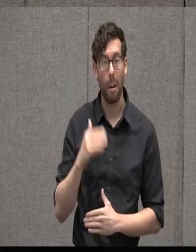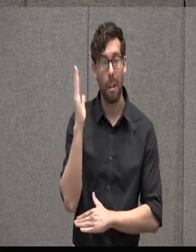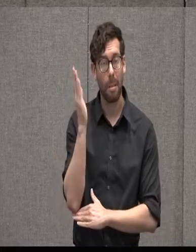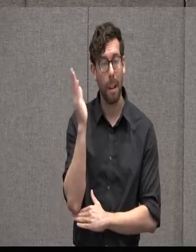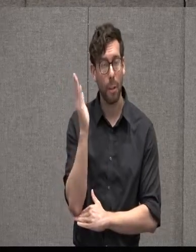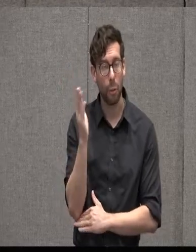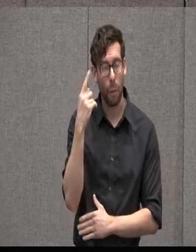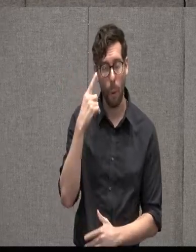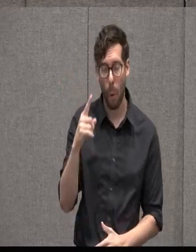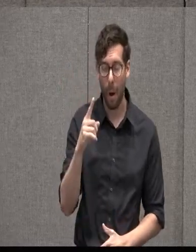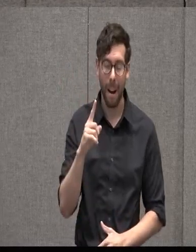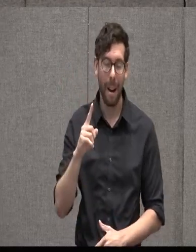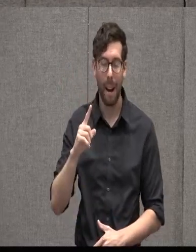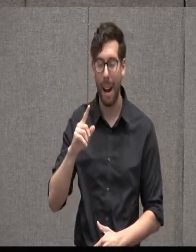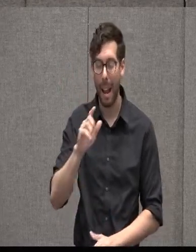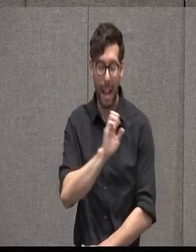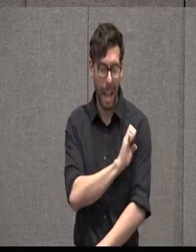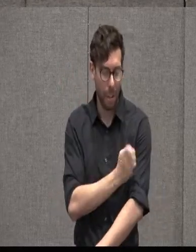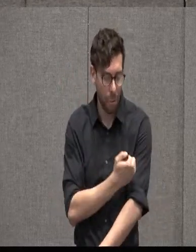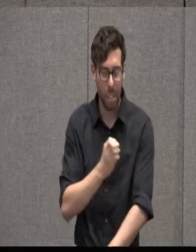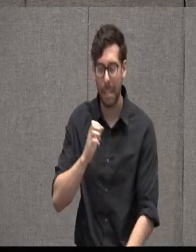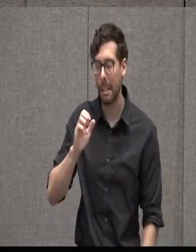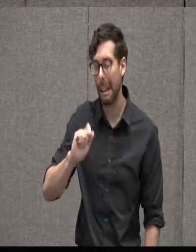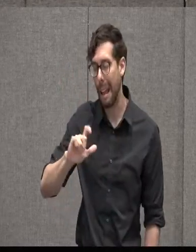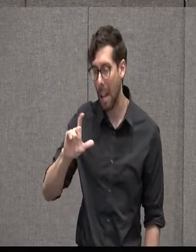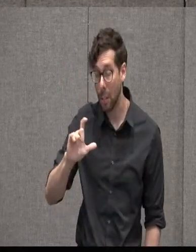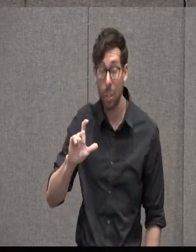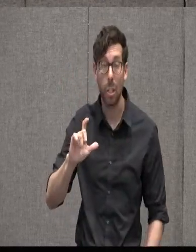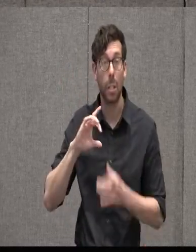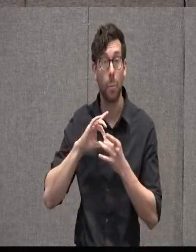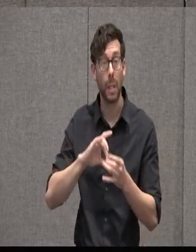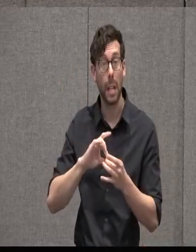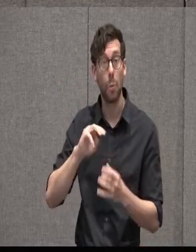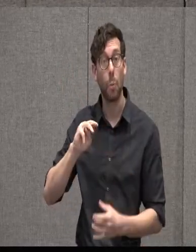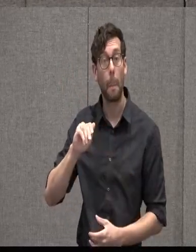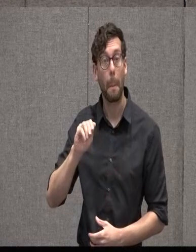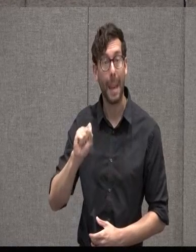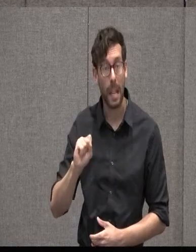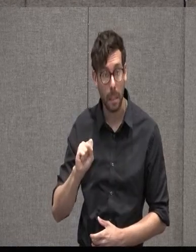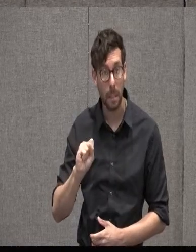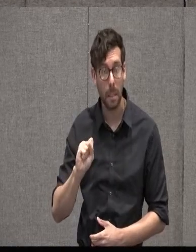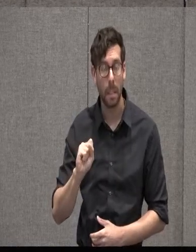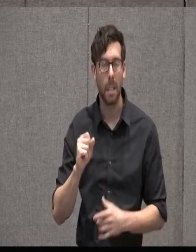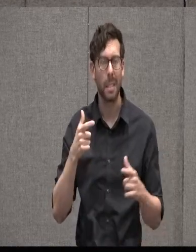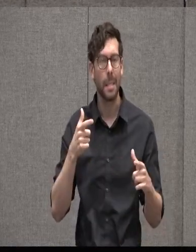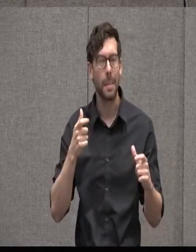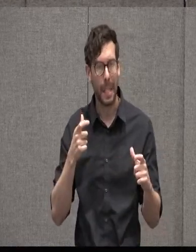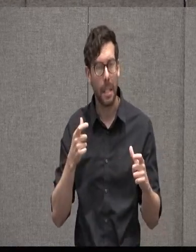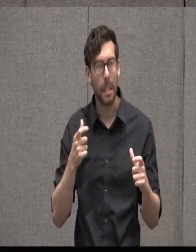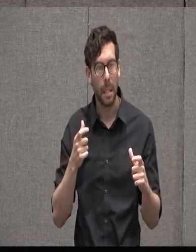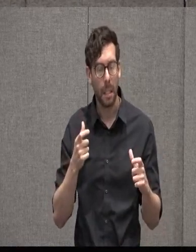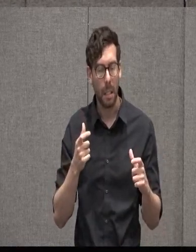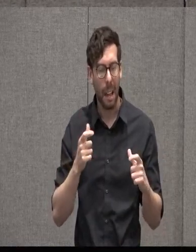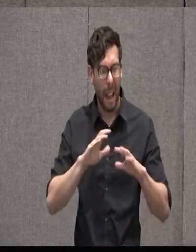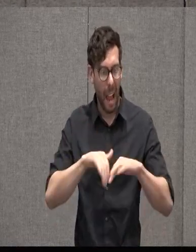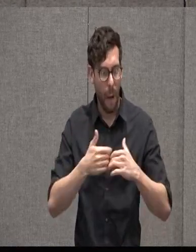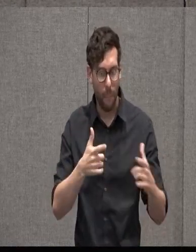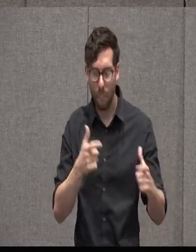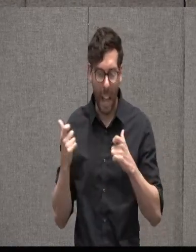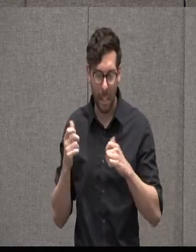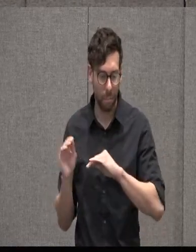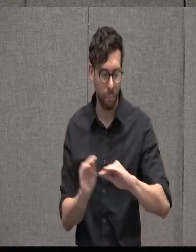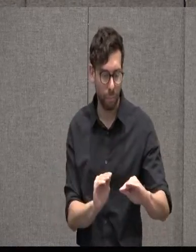object. One of our previous lessons around energy was also around mass, how much of something we have, and